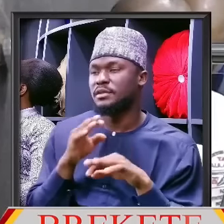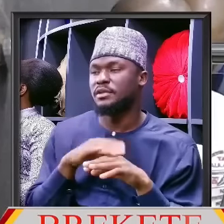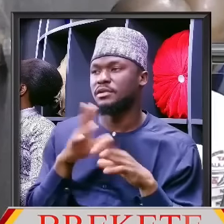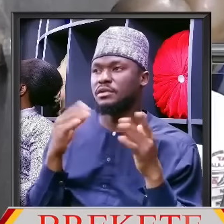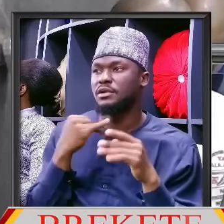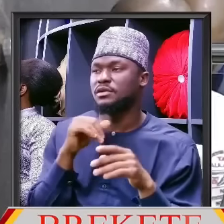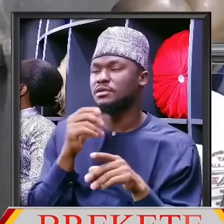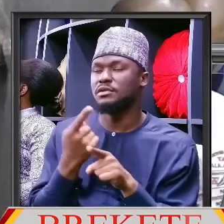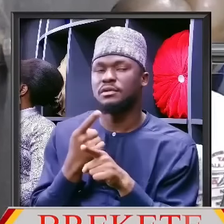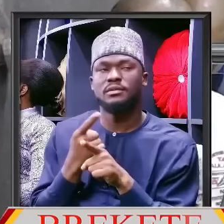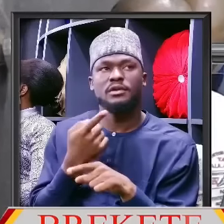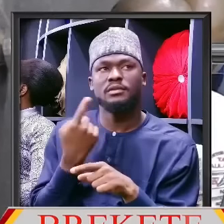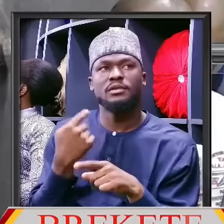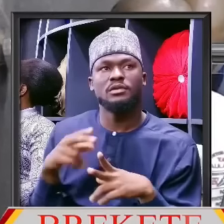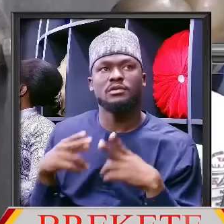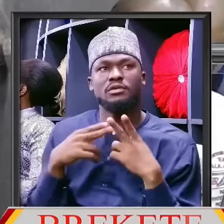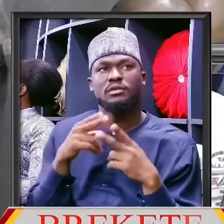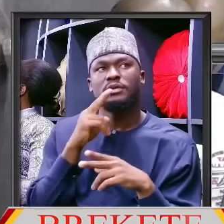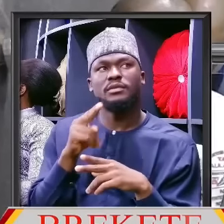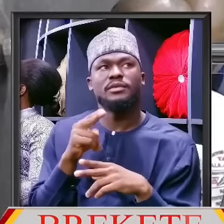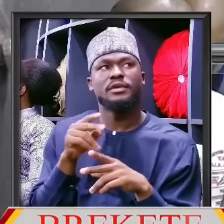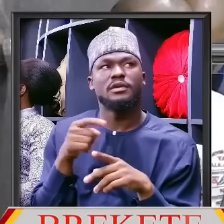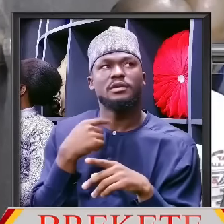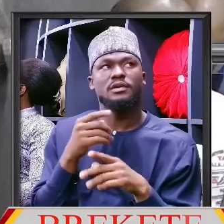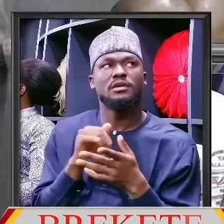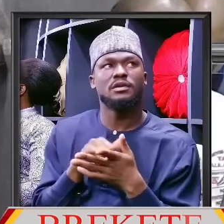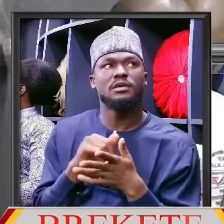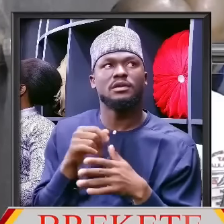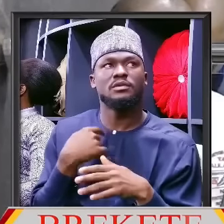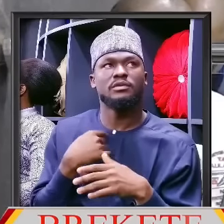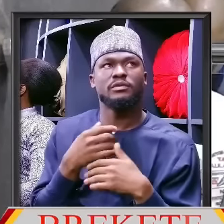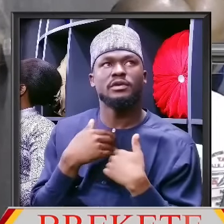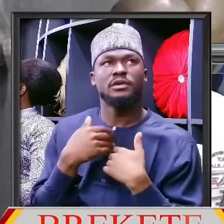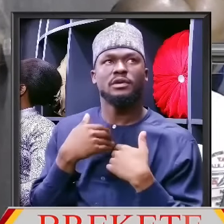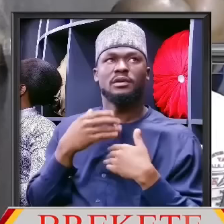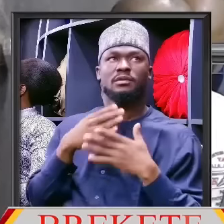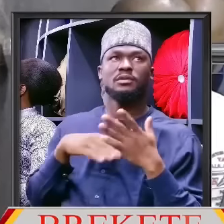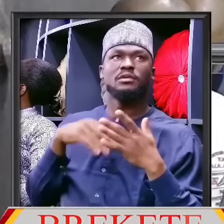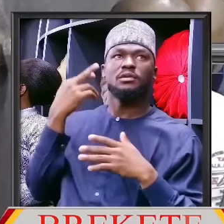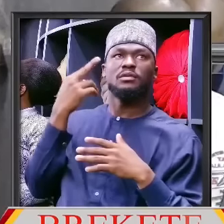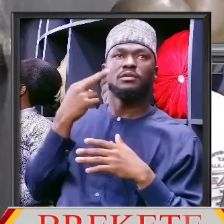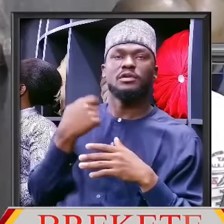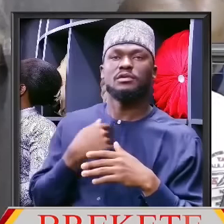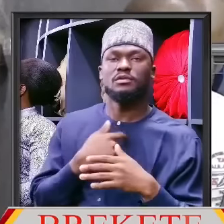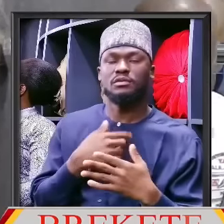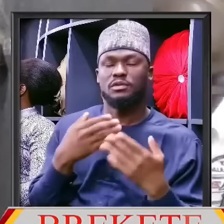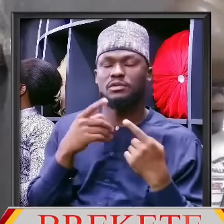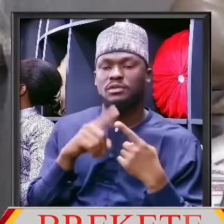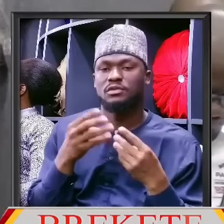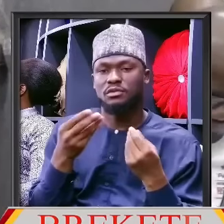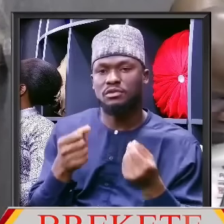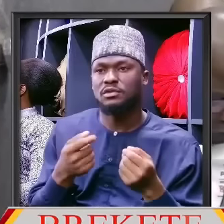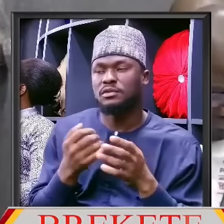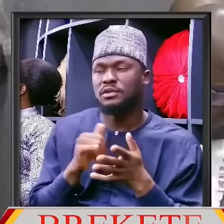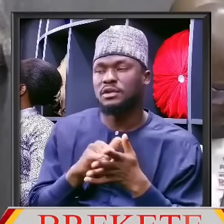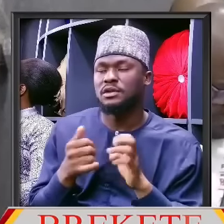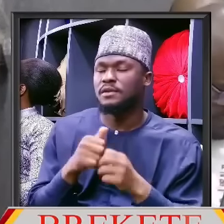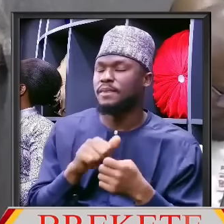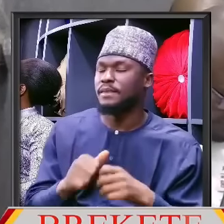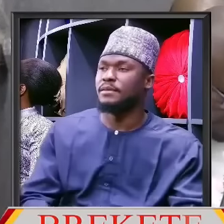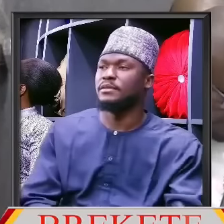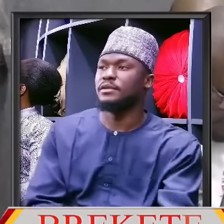they fair, because human beings also they. We also get feelings. We also they try to resolve our crisis. And for people,